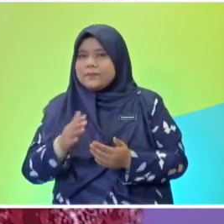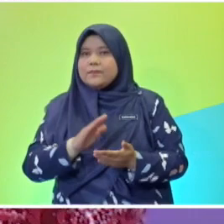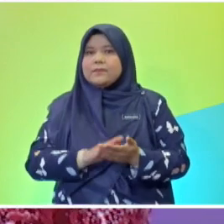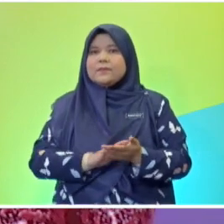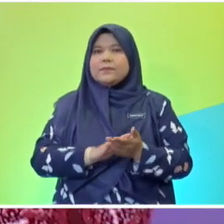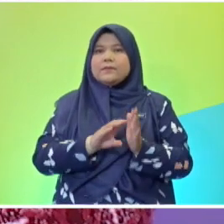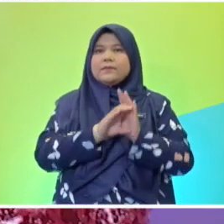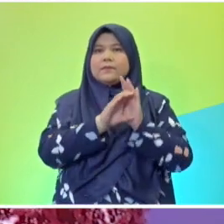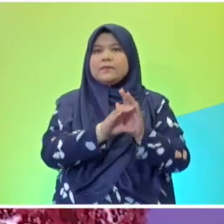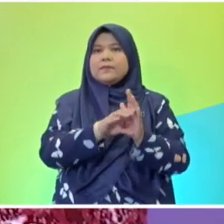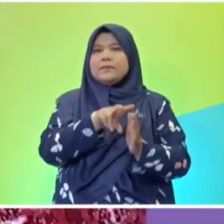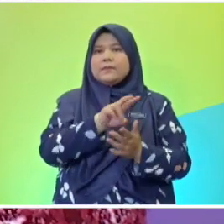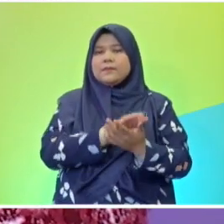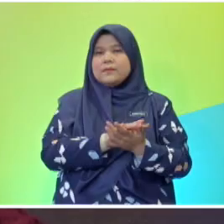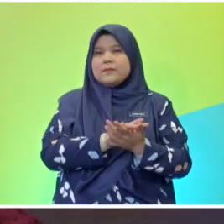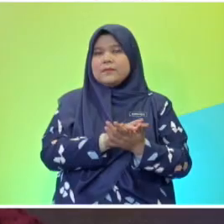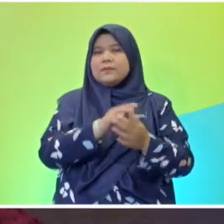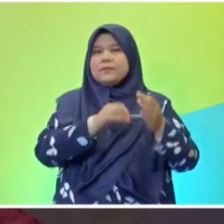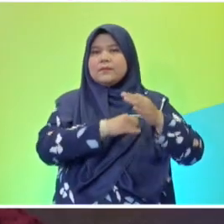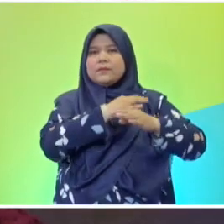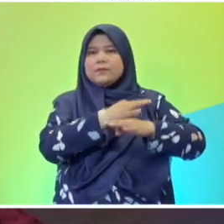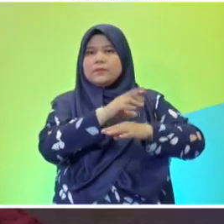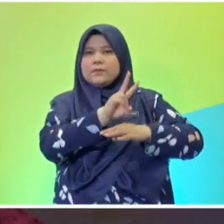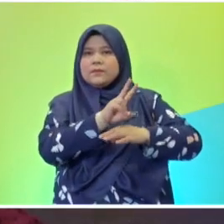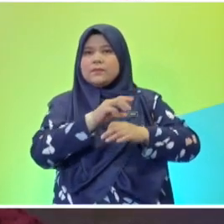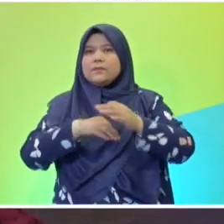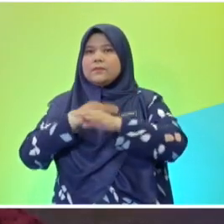item for Form 2 and Form 3, can we? Yep, sure. Okay.